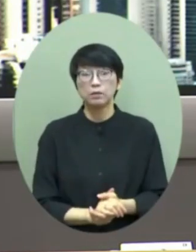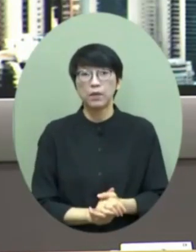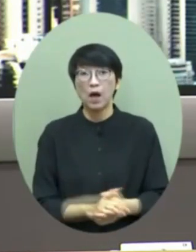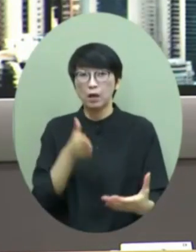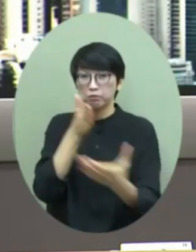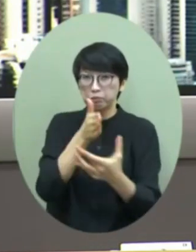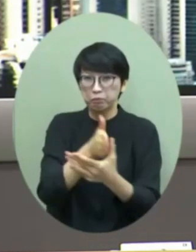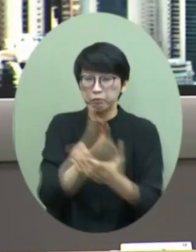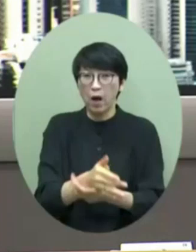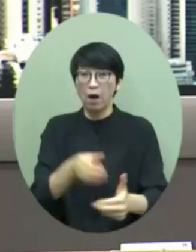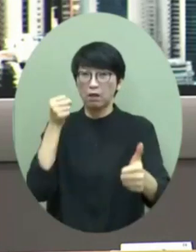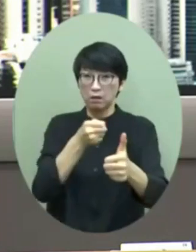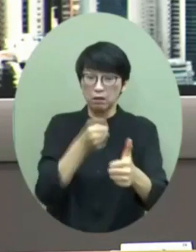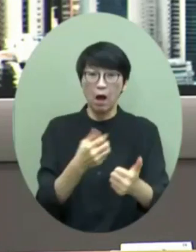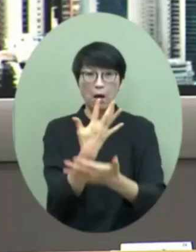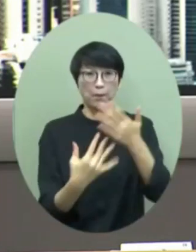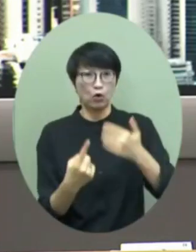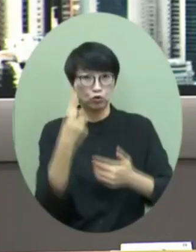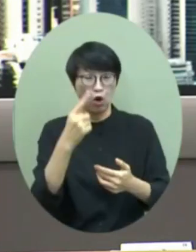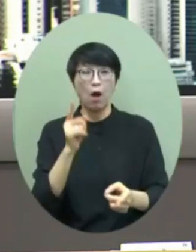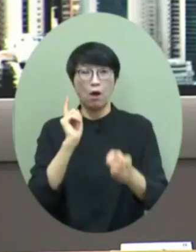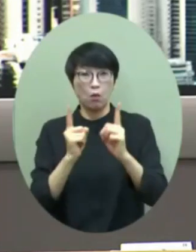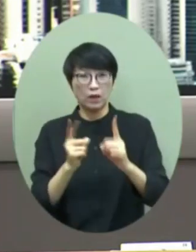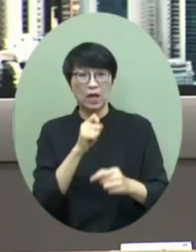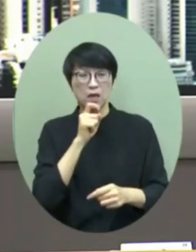government because they're afraid they will be subject to attacks or